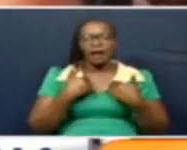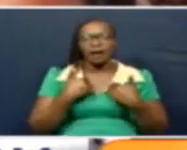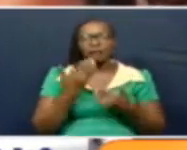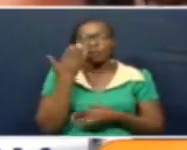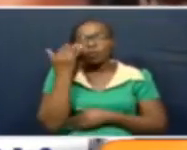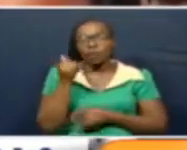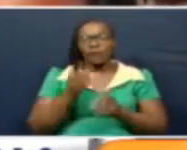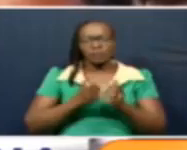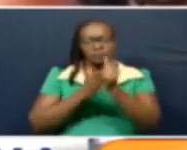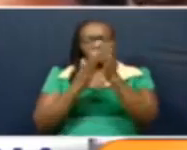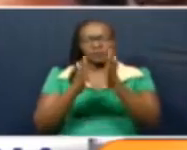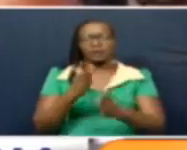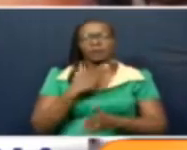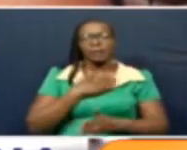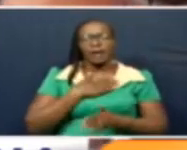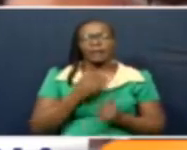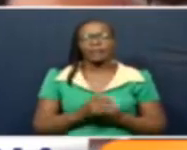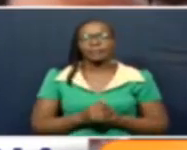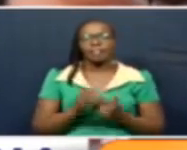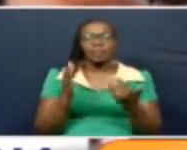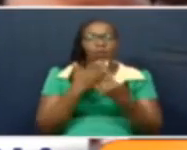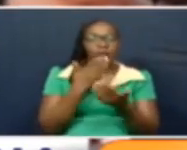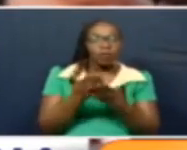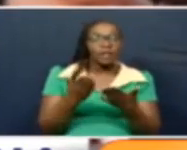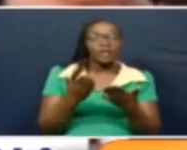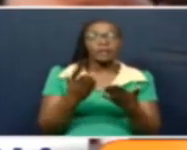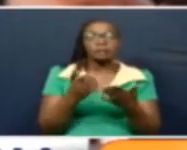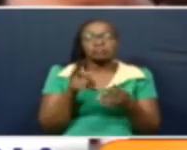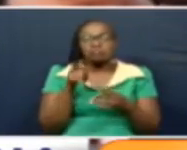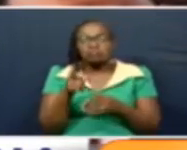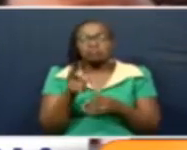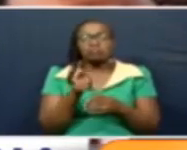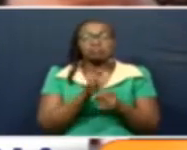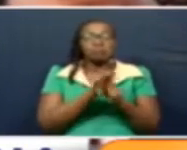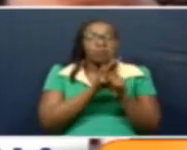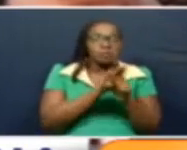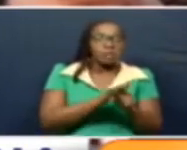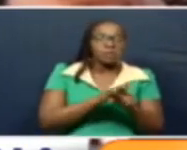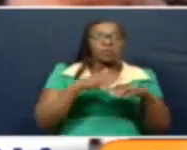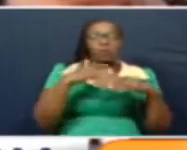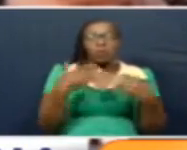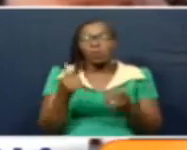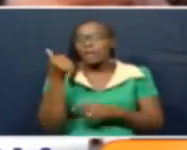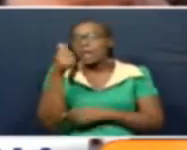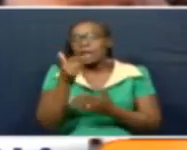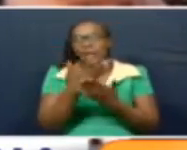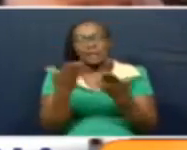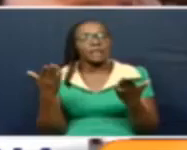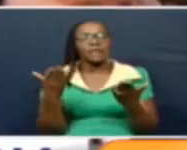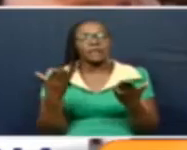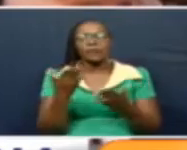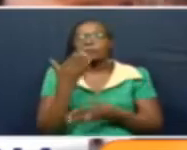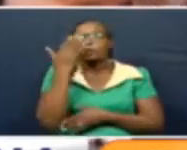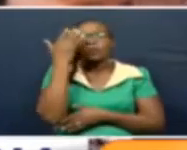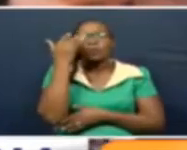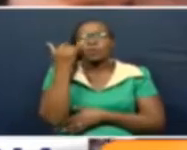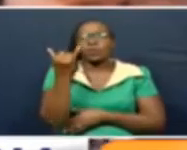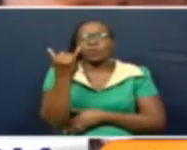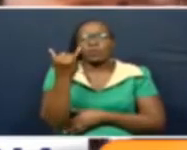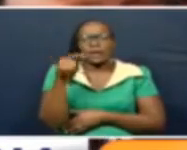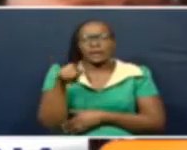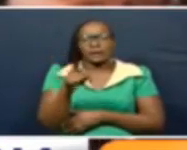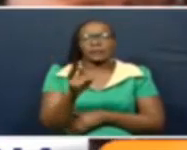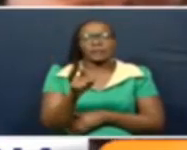our leaders. And whether it is extortion or any other, why put yourself in